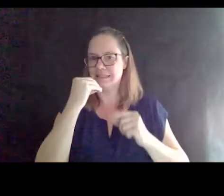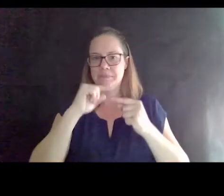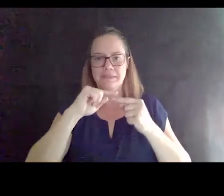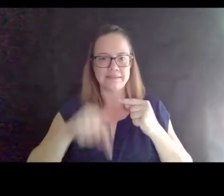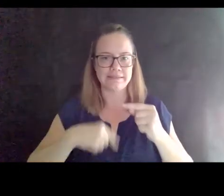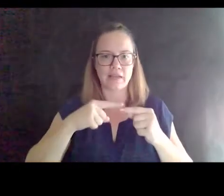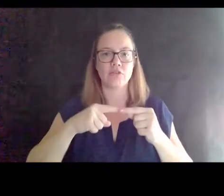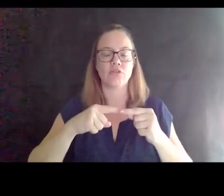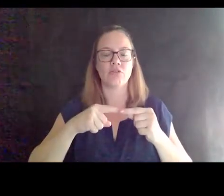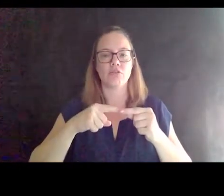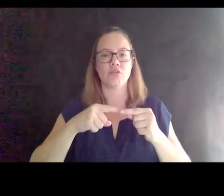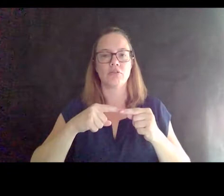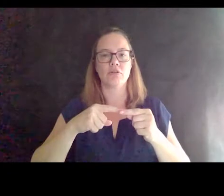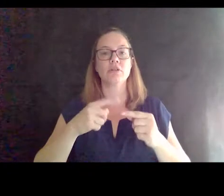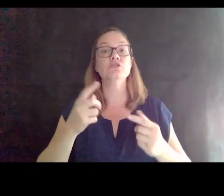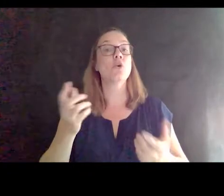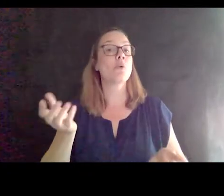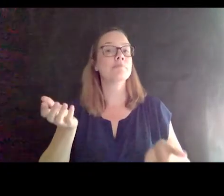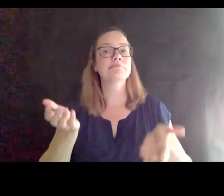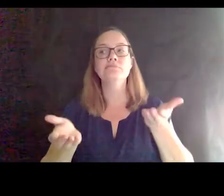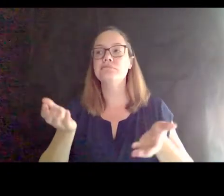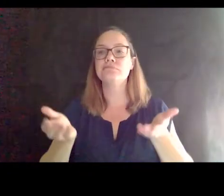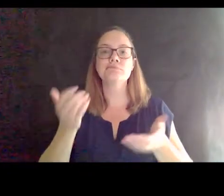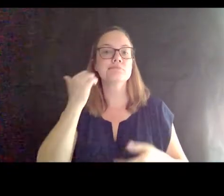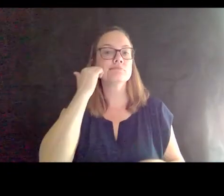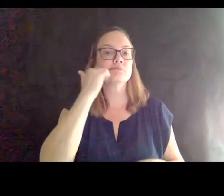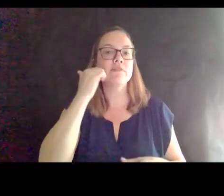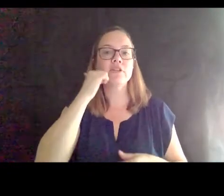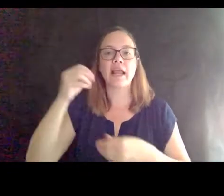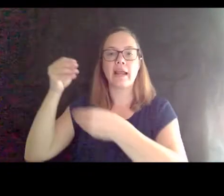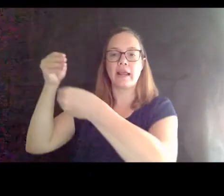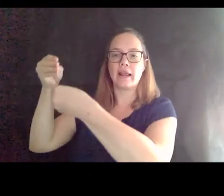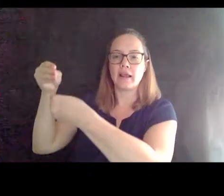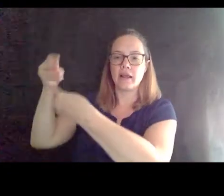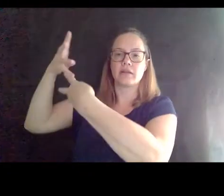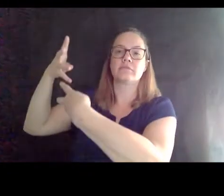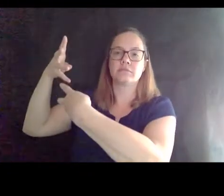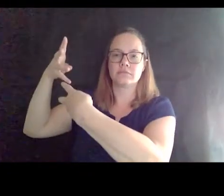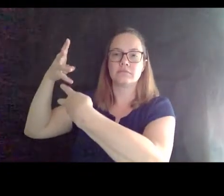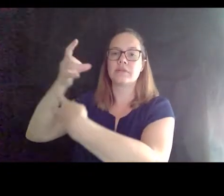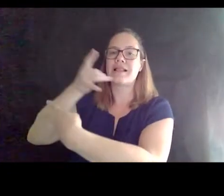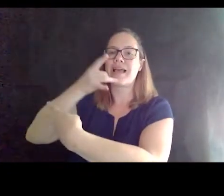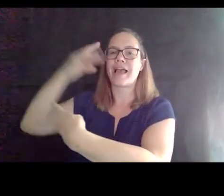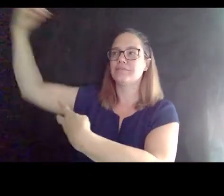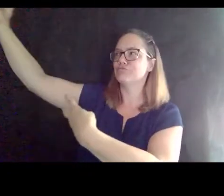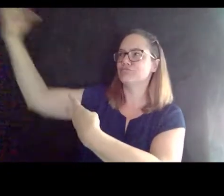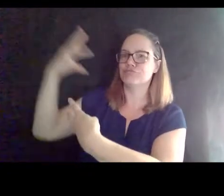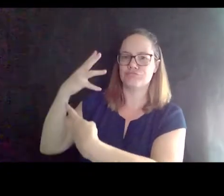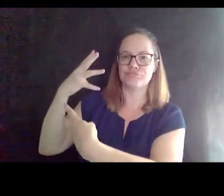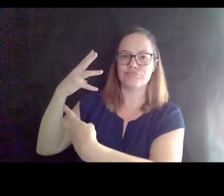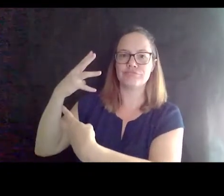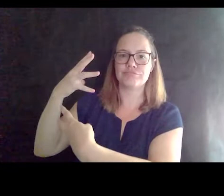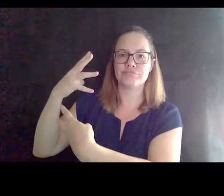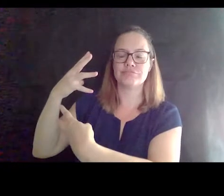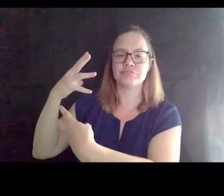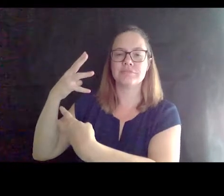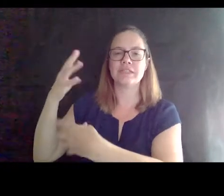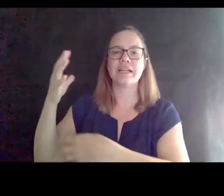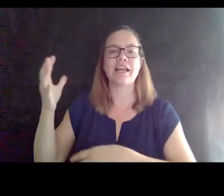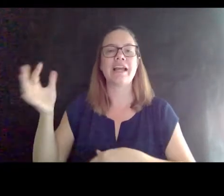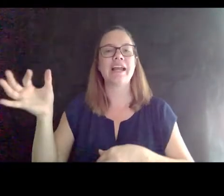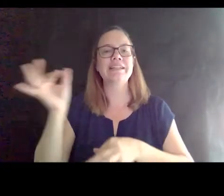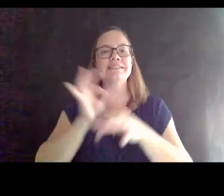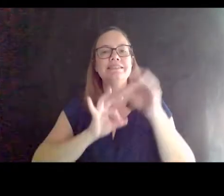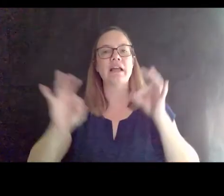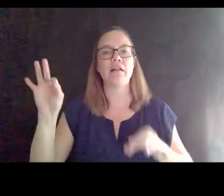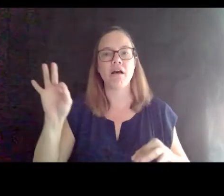So, you know, opening your blinds for a few minutes, having that exposure to natural light instead of